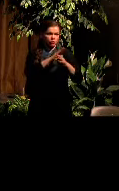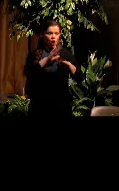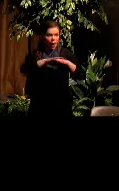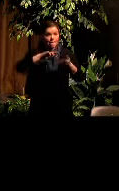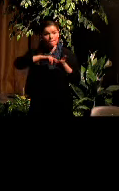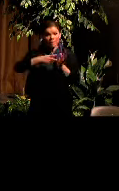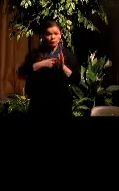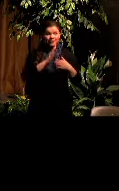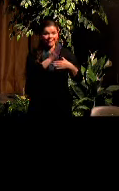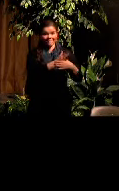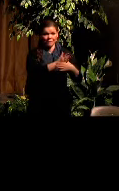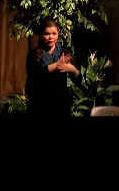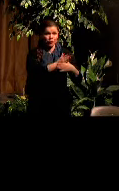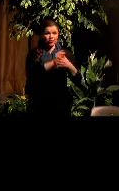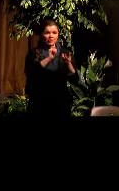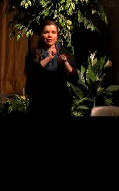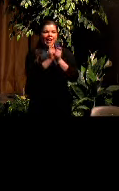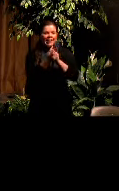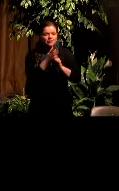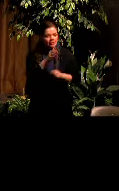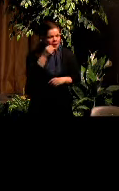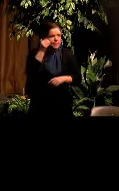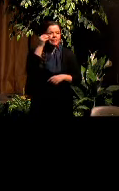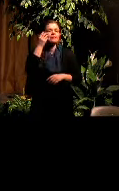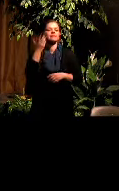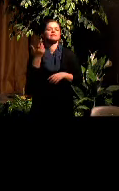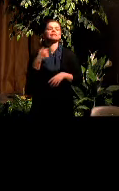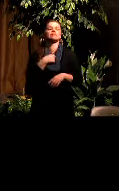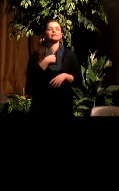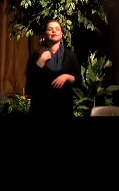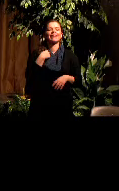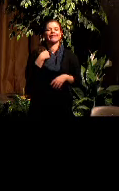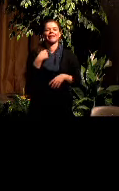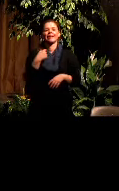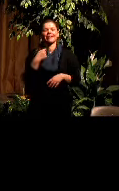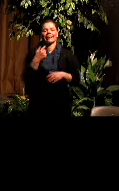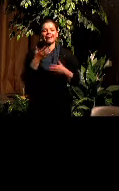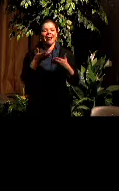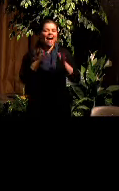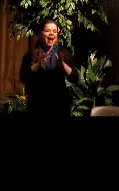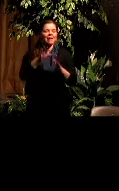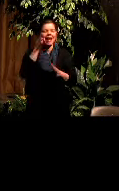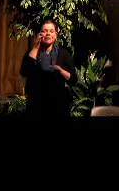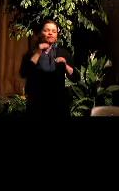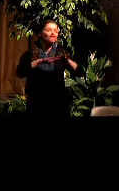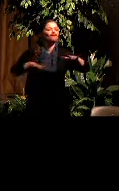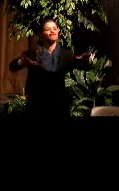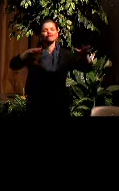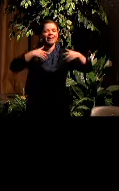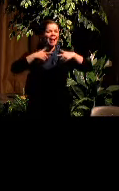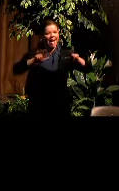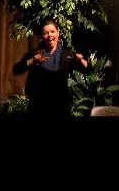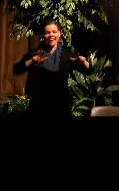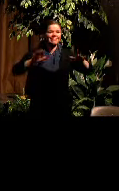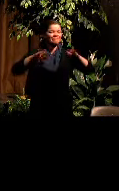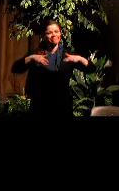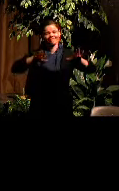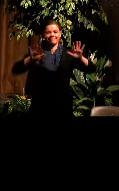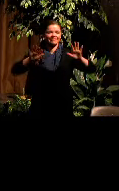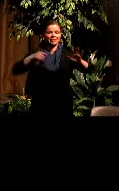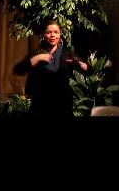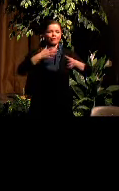in the environment, by letting domesticated species roam free out in the wild, by removing those